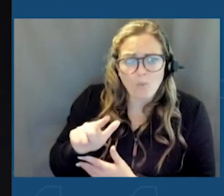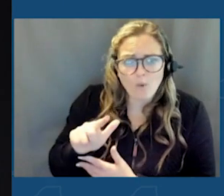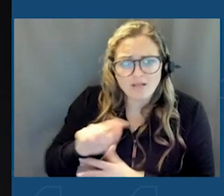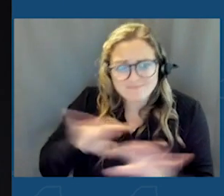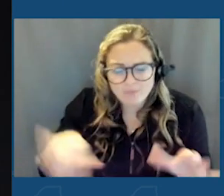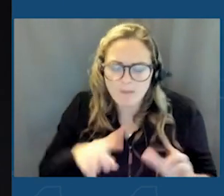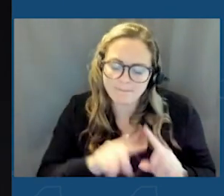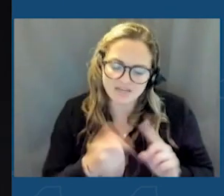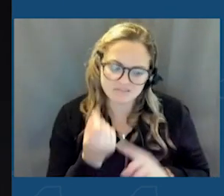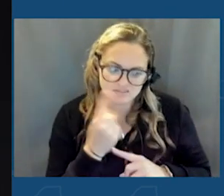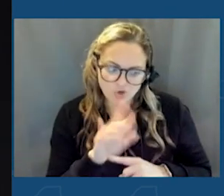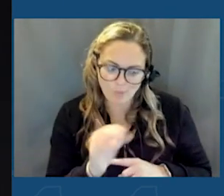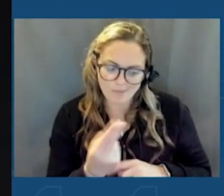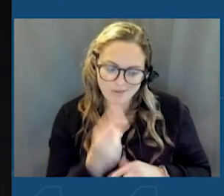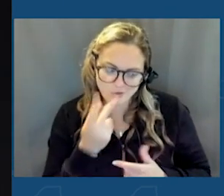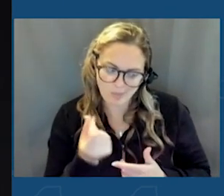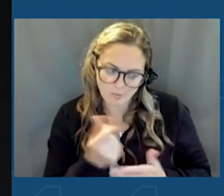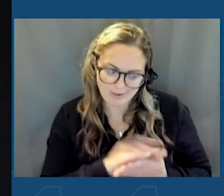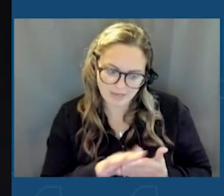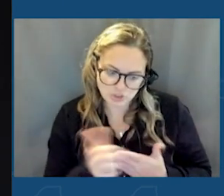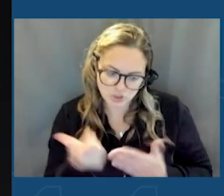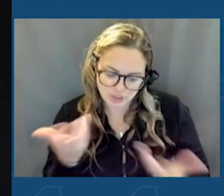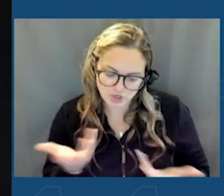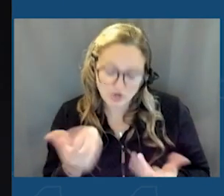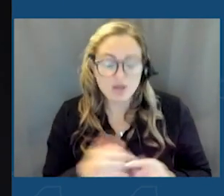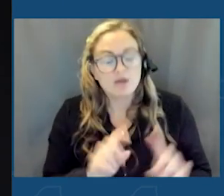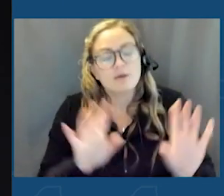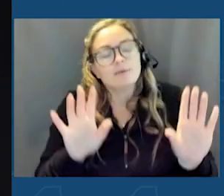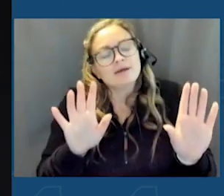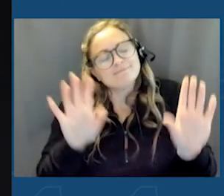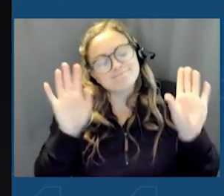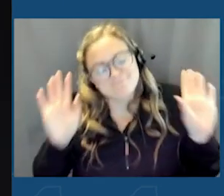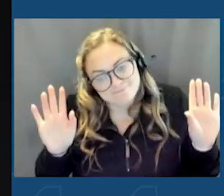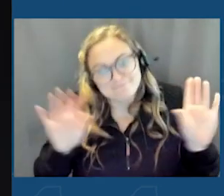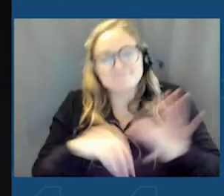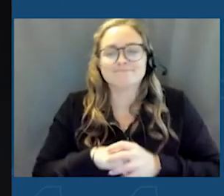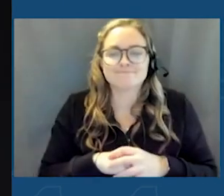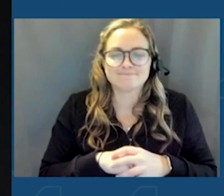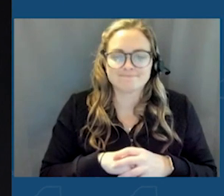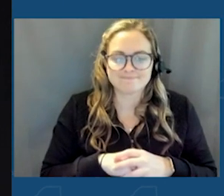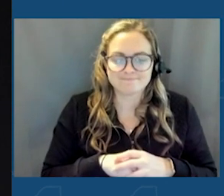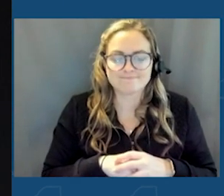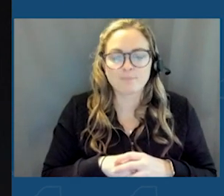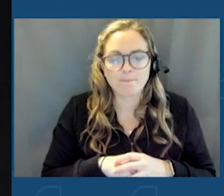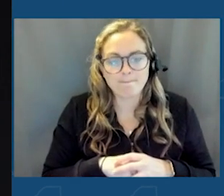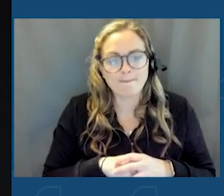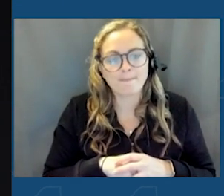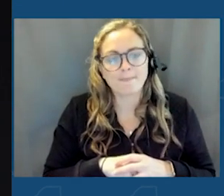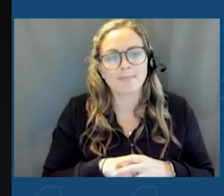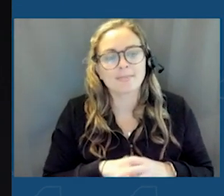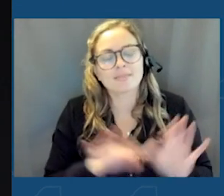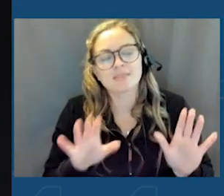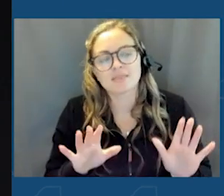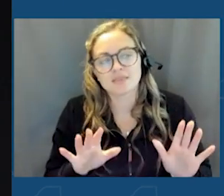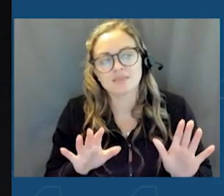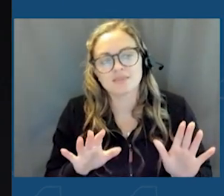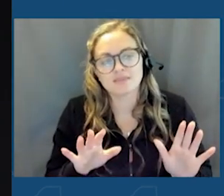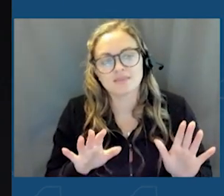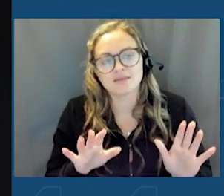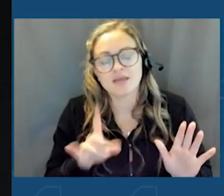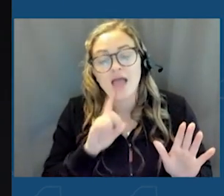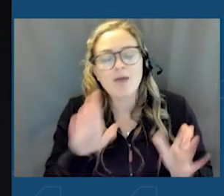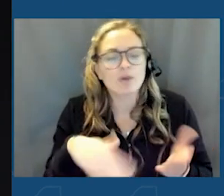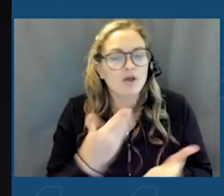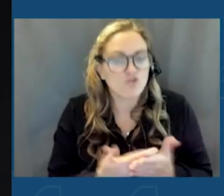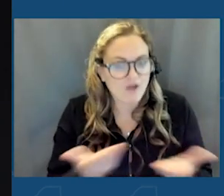nicer. And in fact, I shouldn't say this, but as I said, as I was arriving here today, I